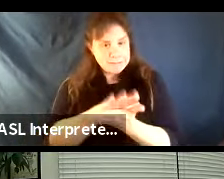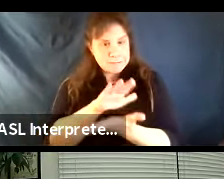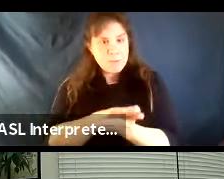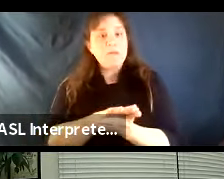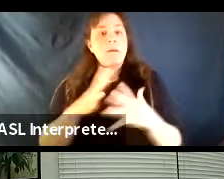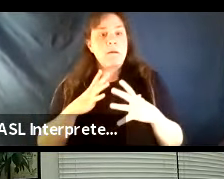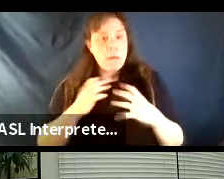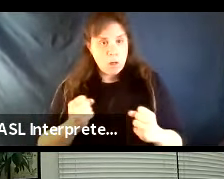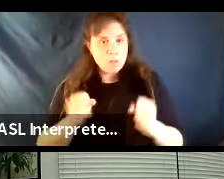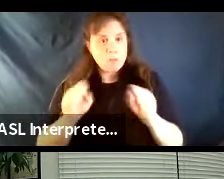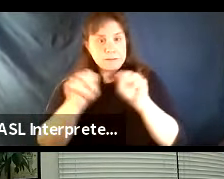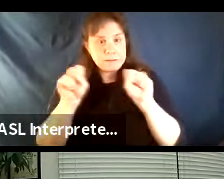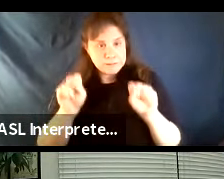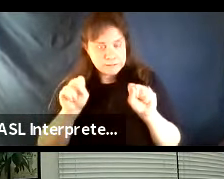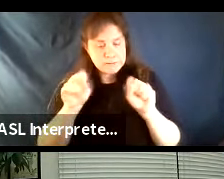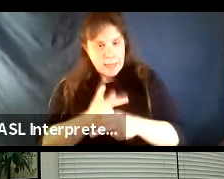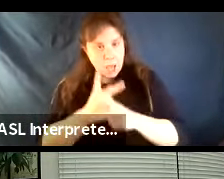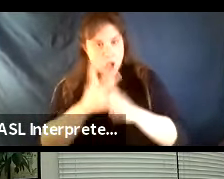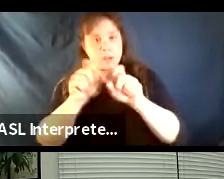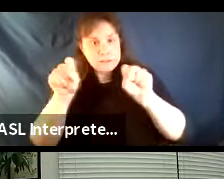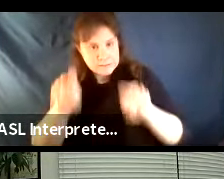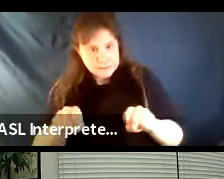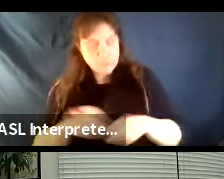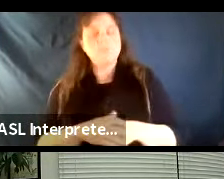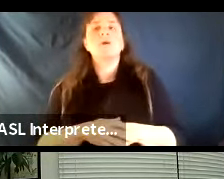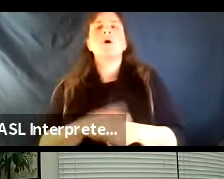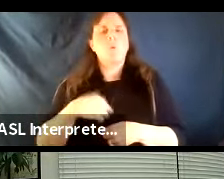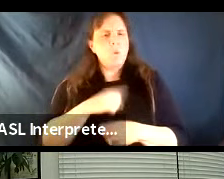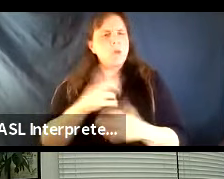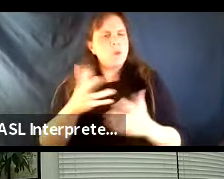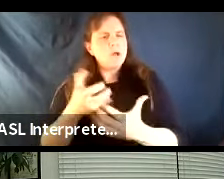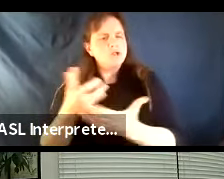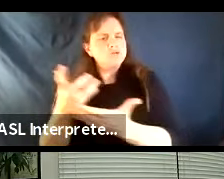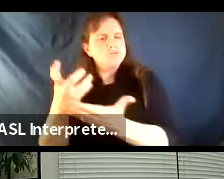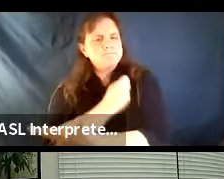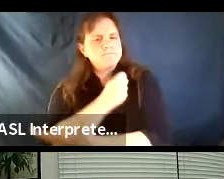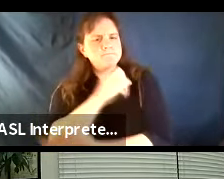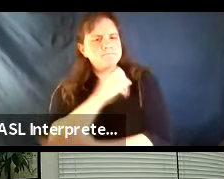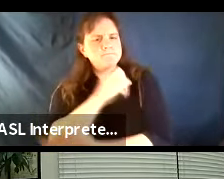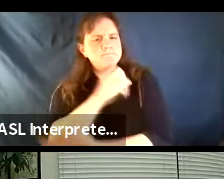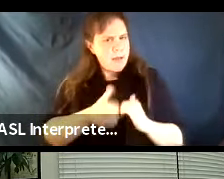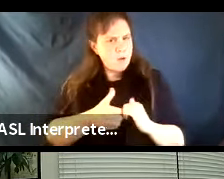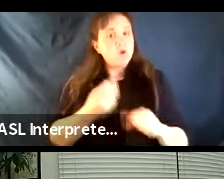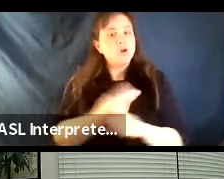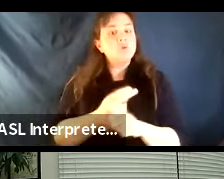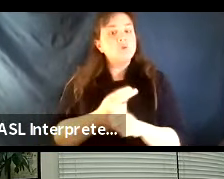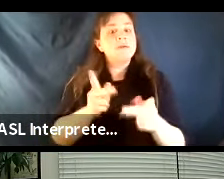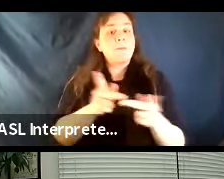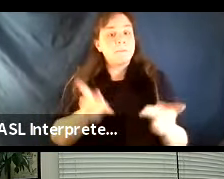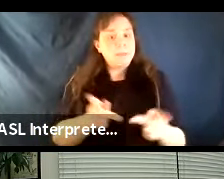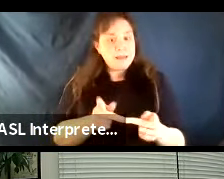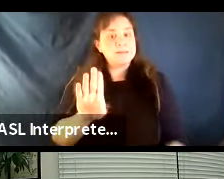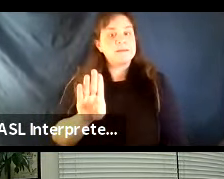systems. We really want to leverage that. And the best way to do that is using a place-based approach.